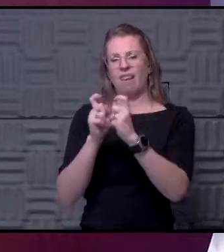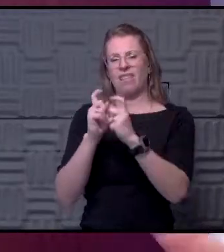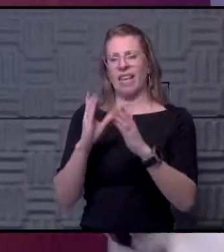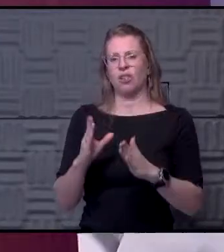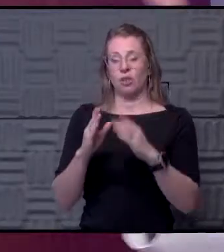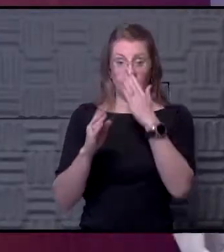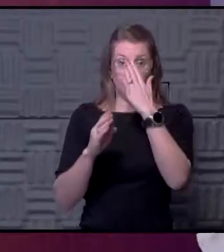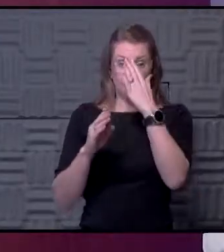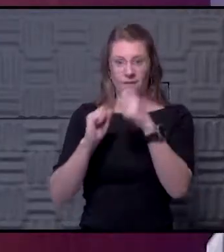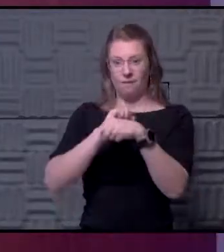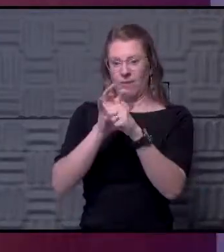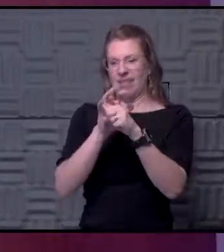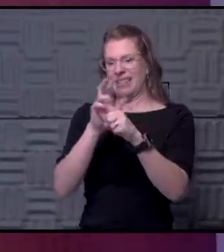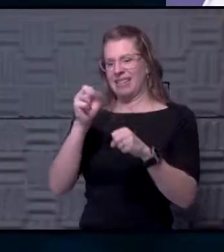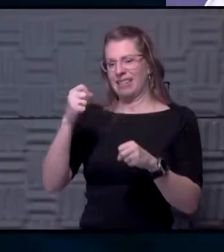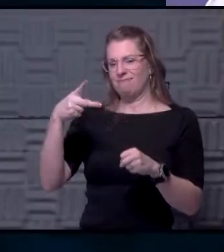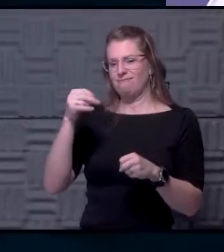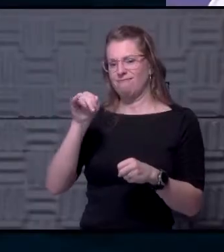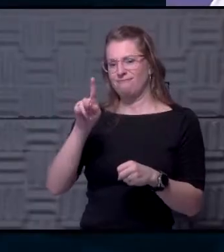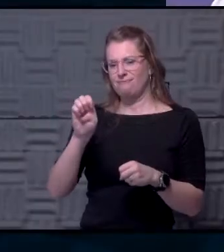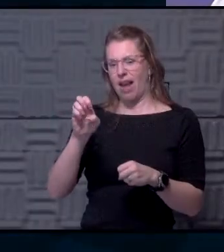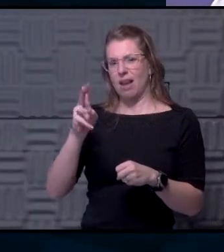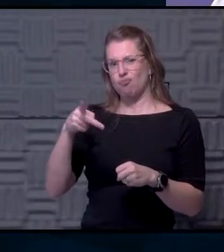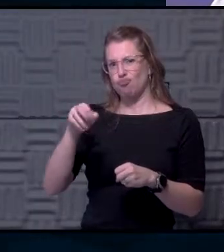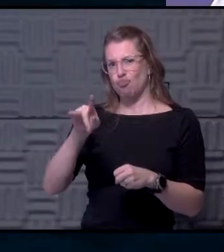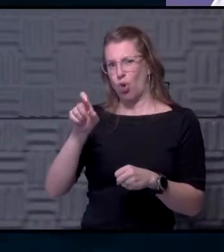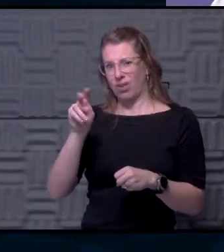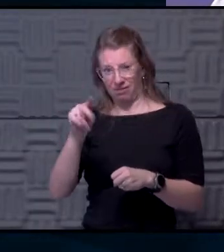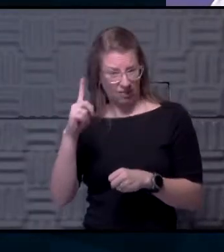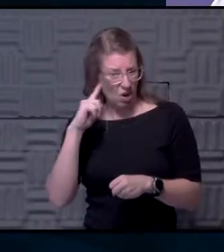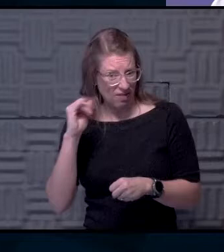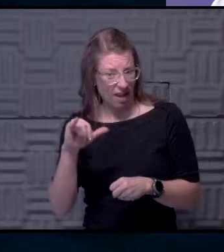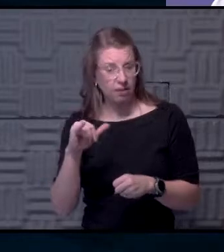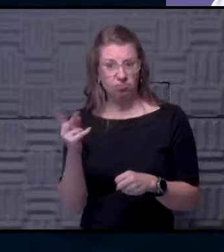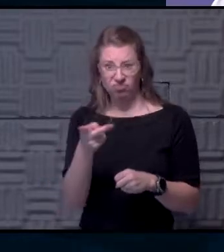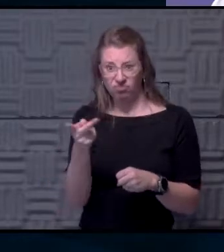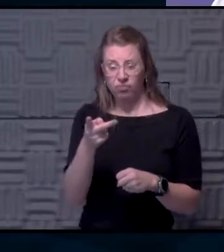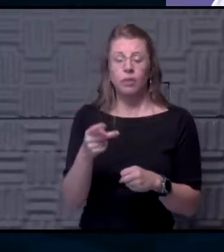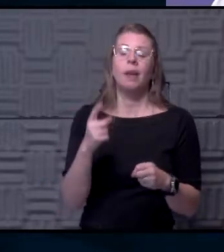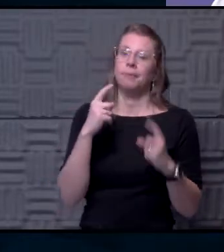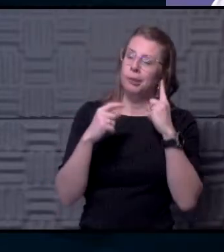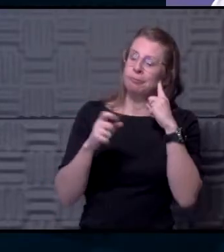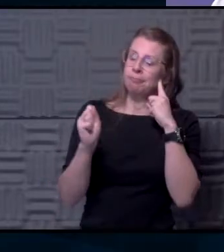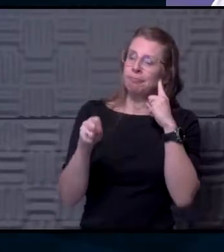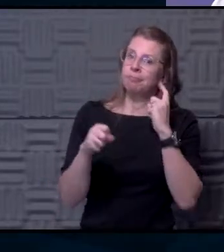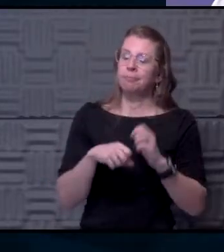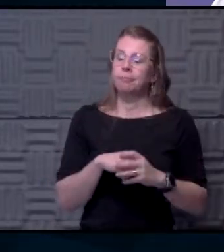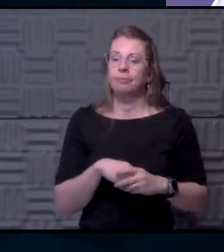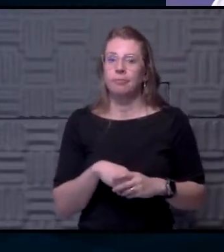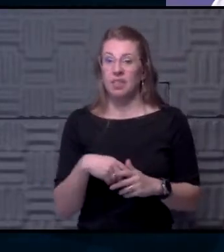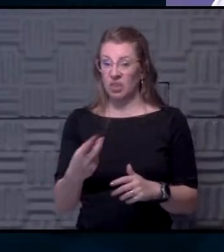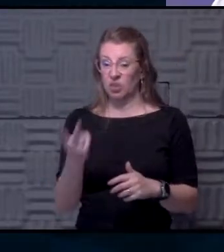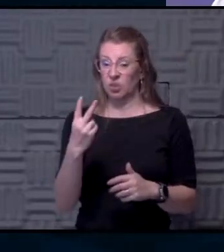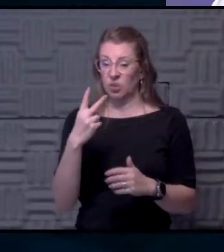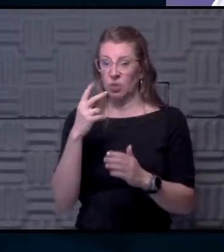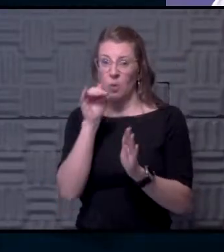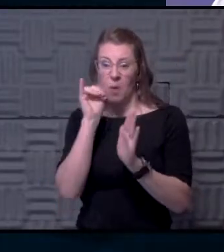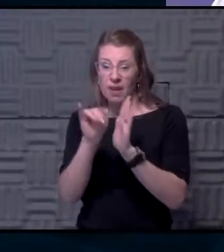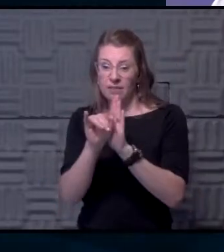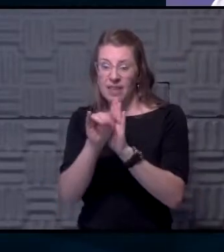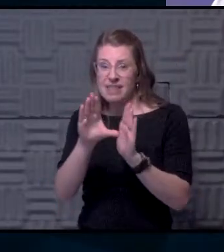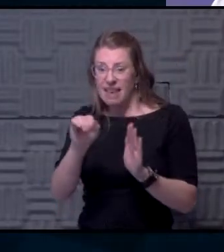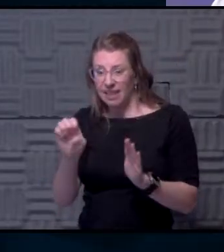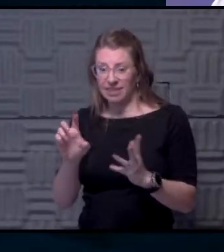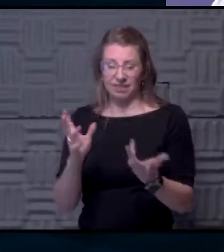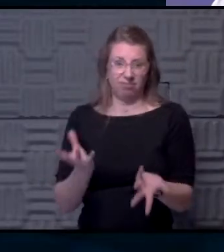its spike protein? Have either of you heard that? I've heard it, but we've only had 2 identified cases, and neither